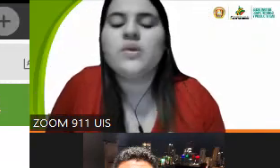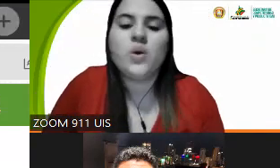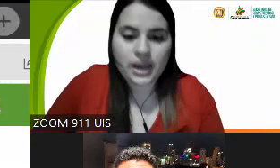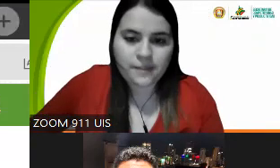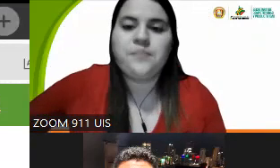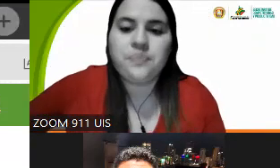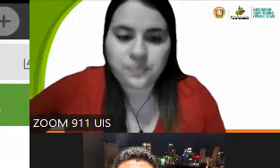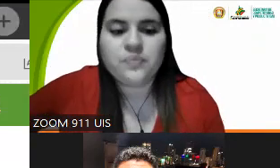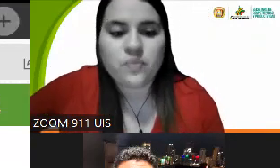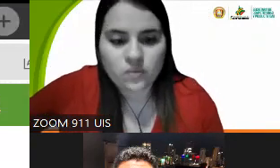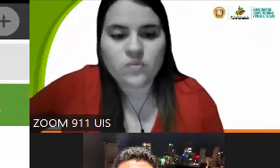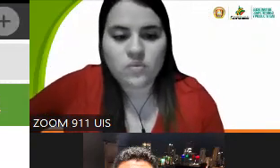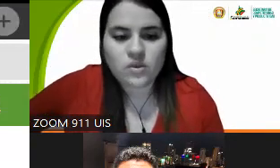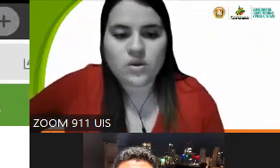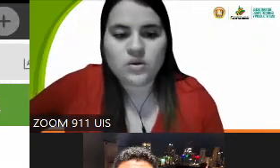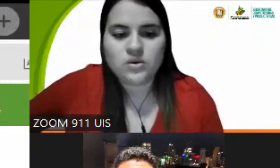Okay.